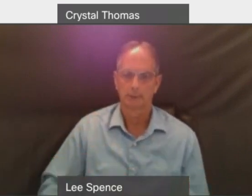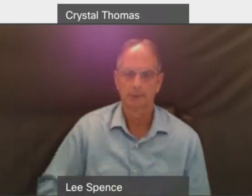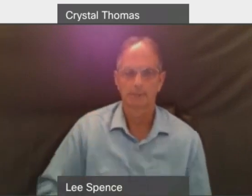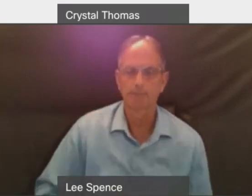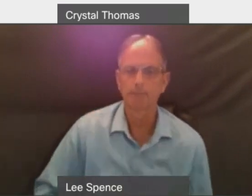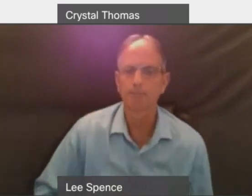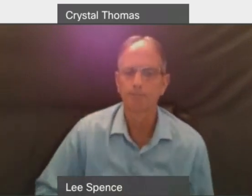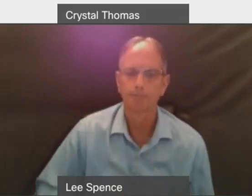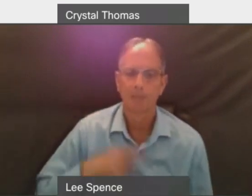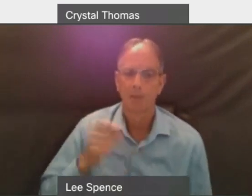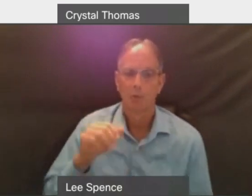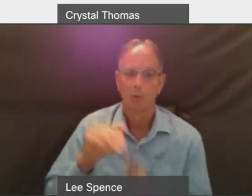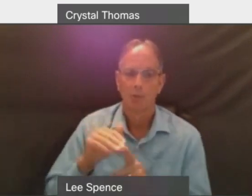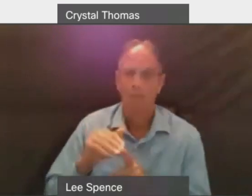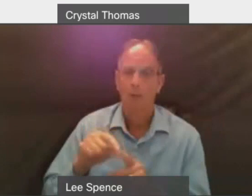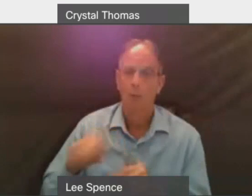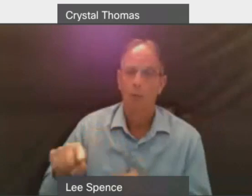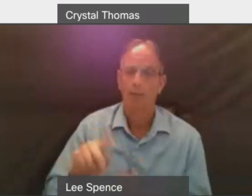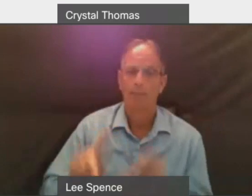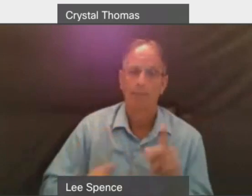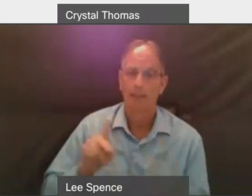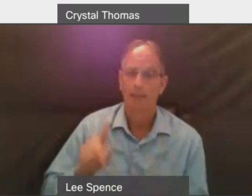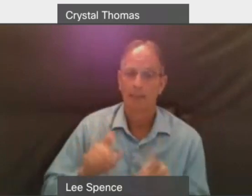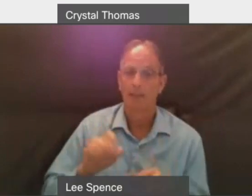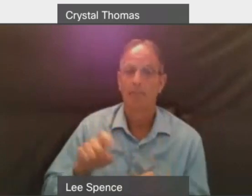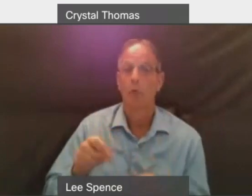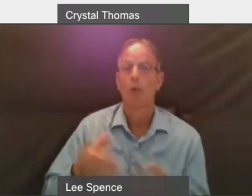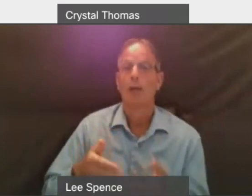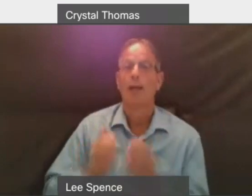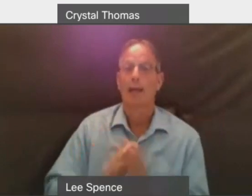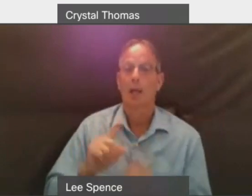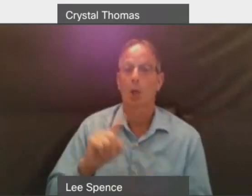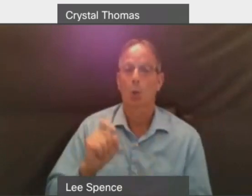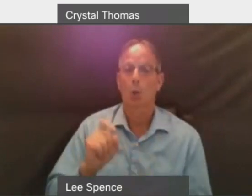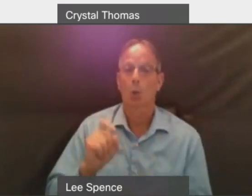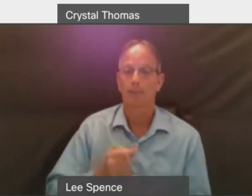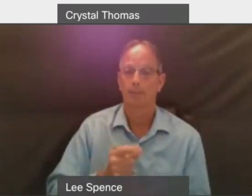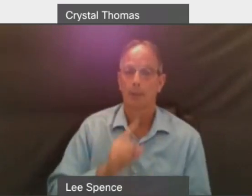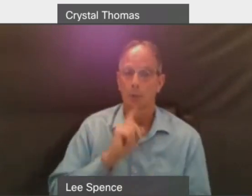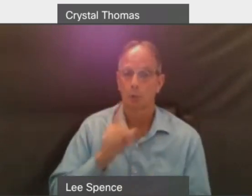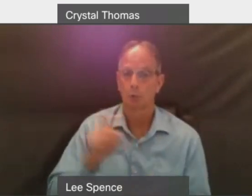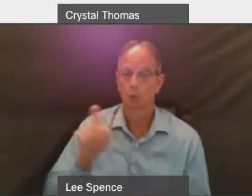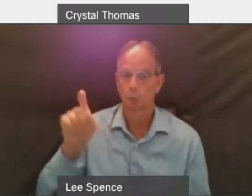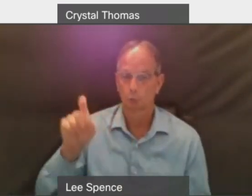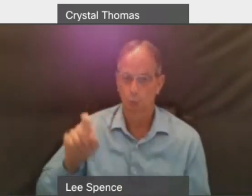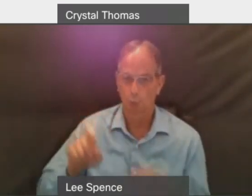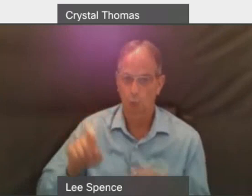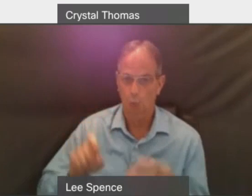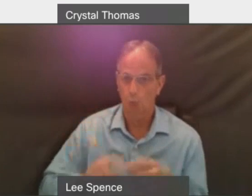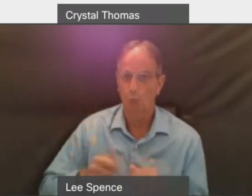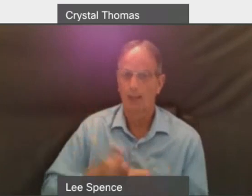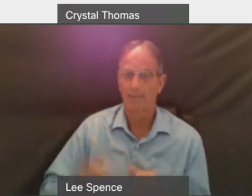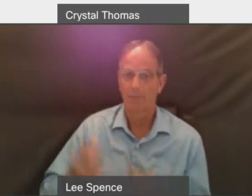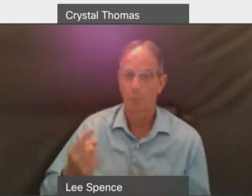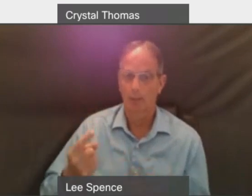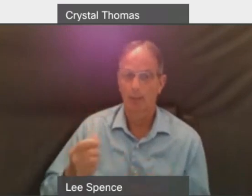Just a reminder to people, if you are asking a question, make sure you scroll down to everyone to ask the question,